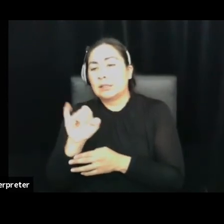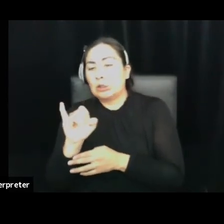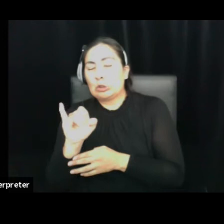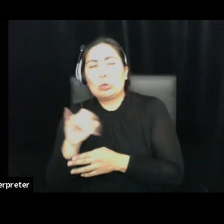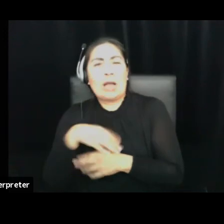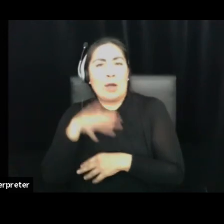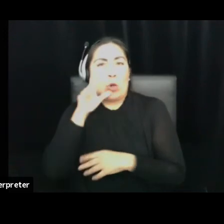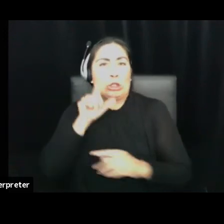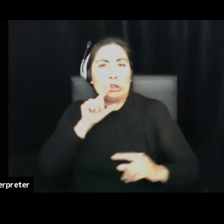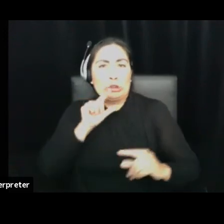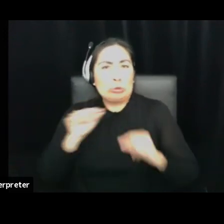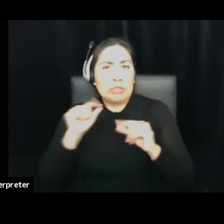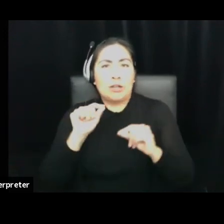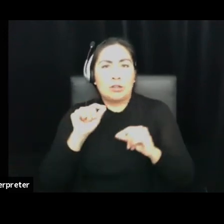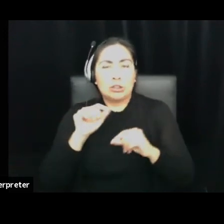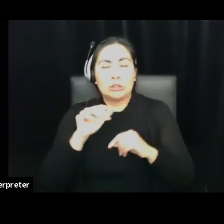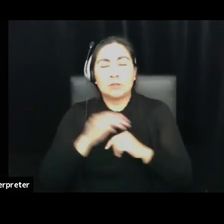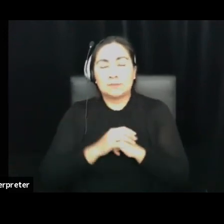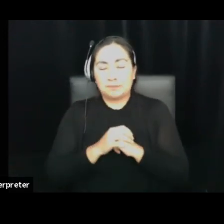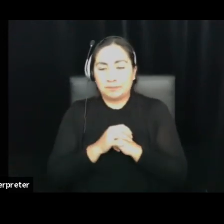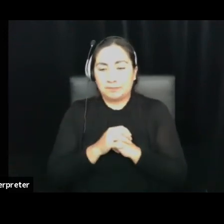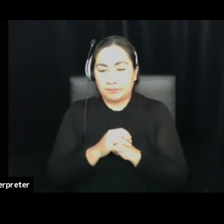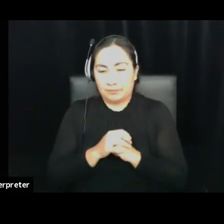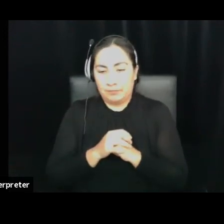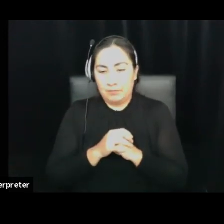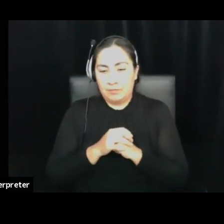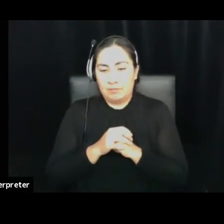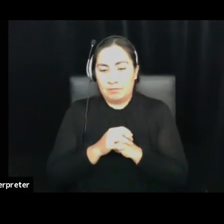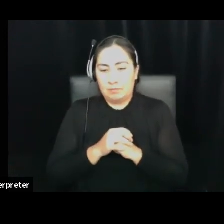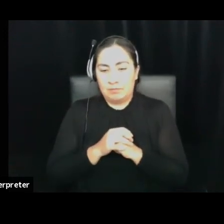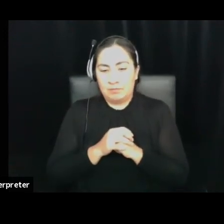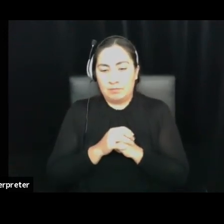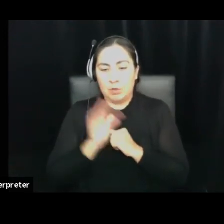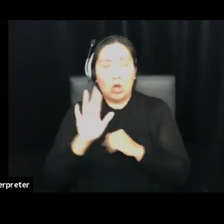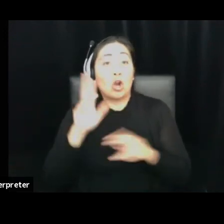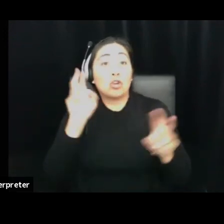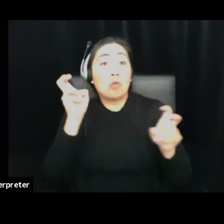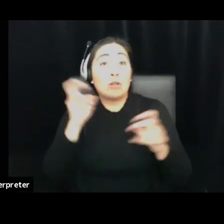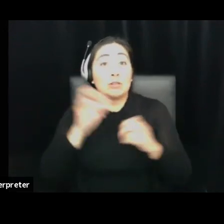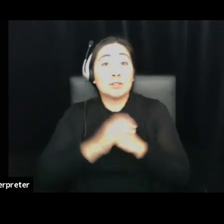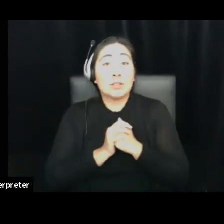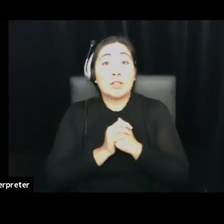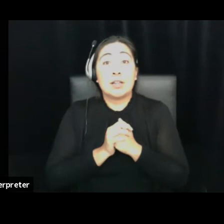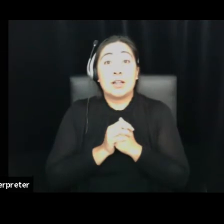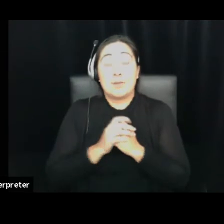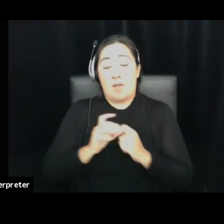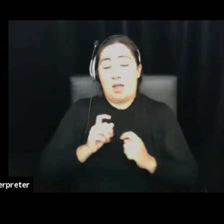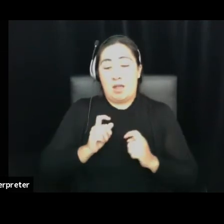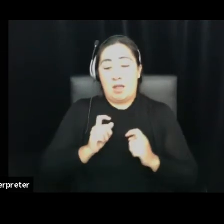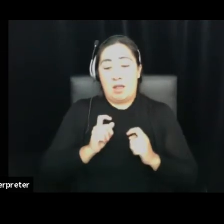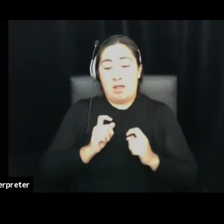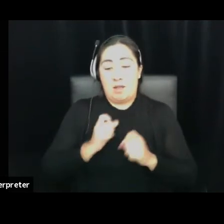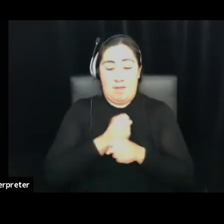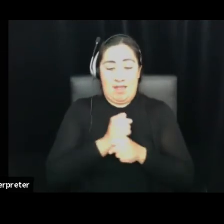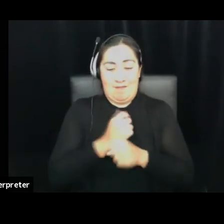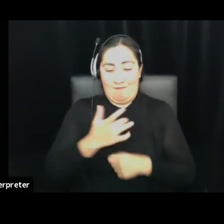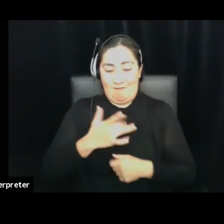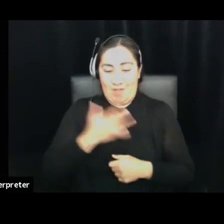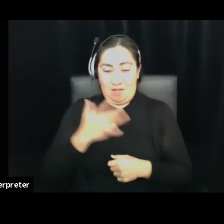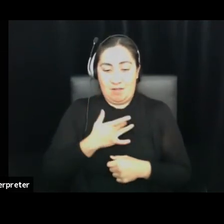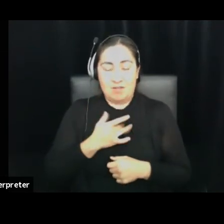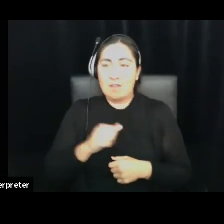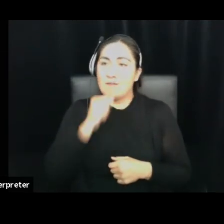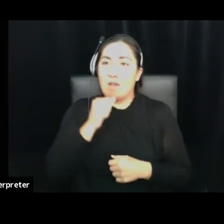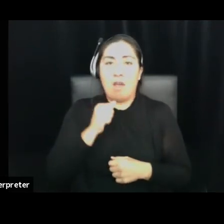feed, who writes, quote, by framing feelings of inadequacy as a